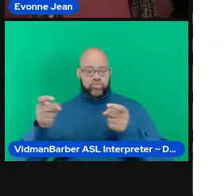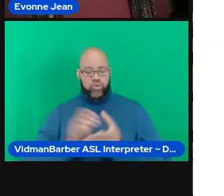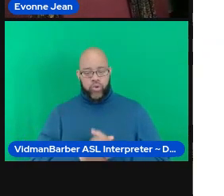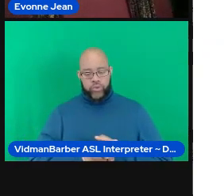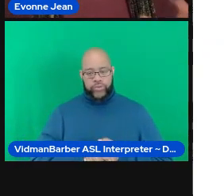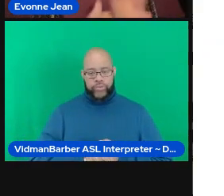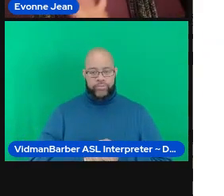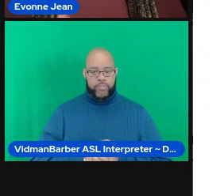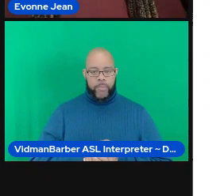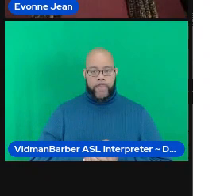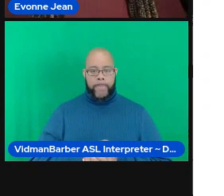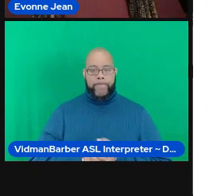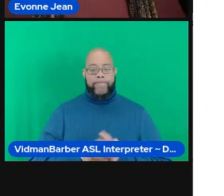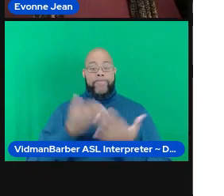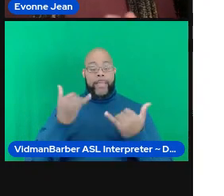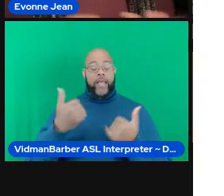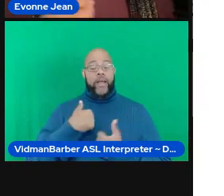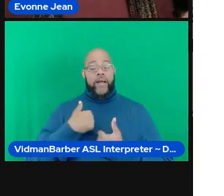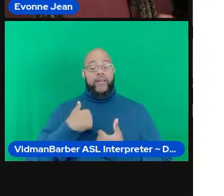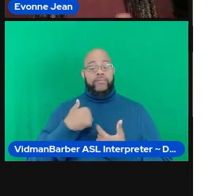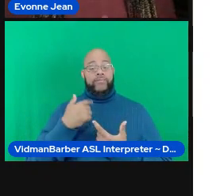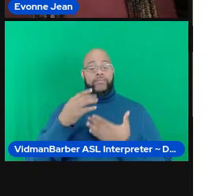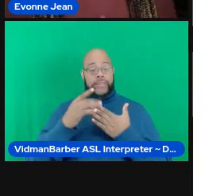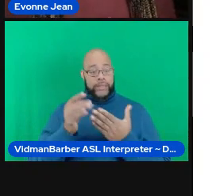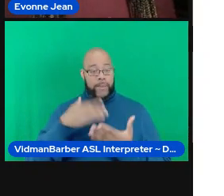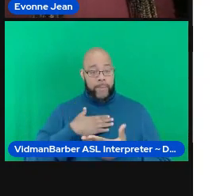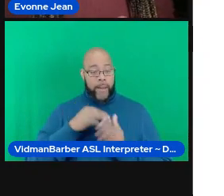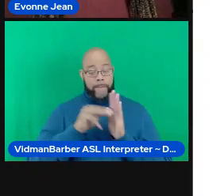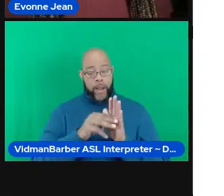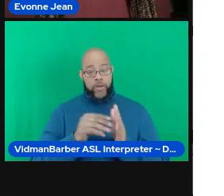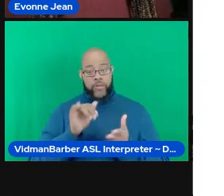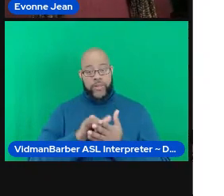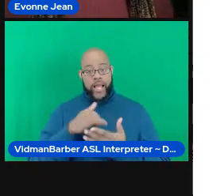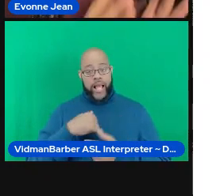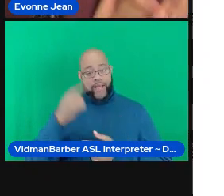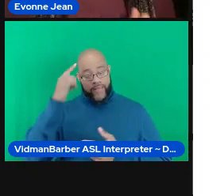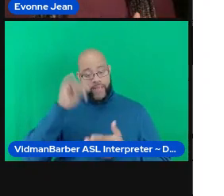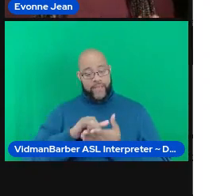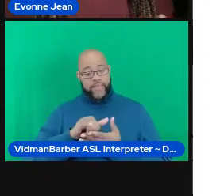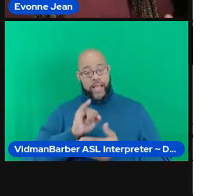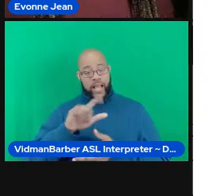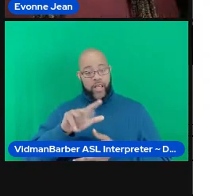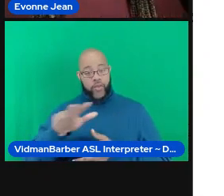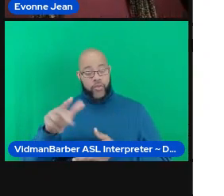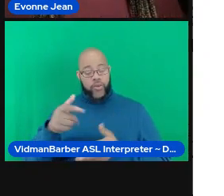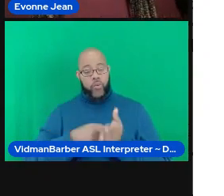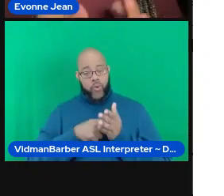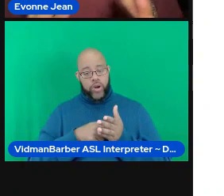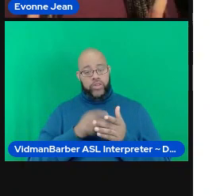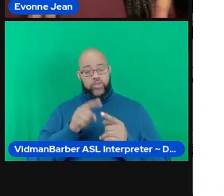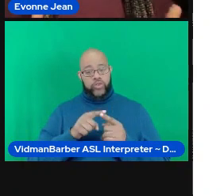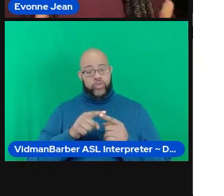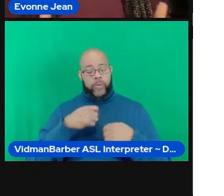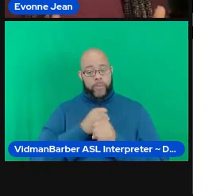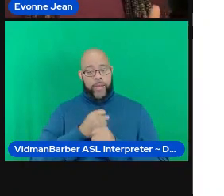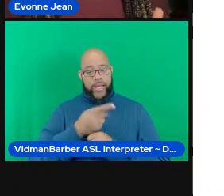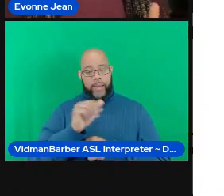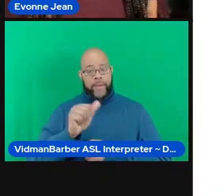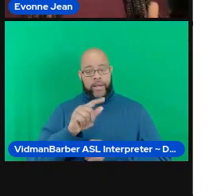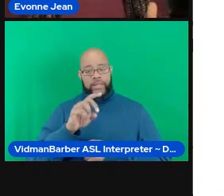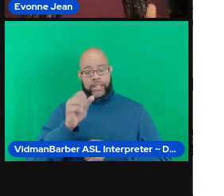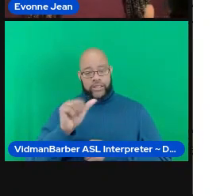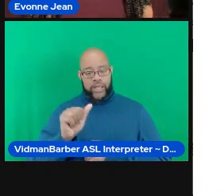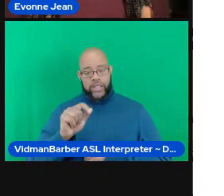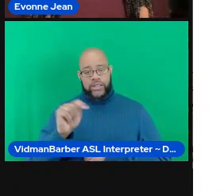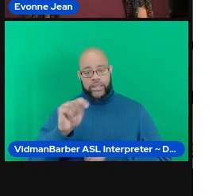And so this leads me to my model, where I think IL-33 is required to induce gamma delta T cell populations